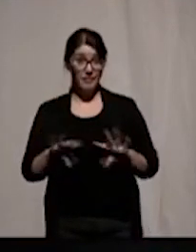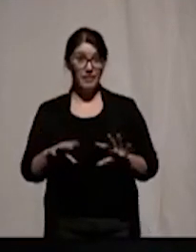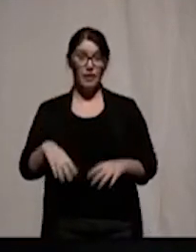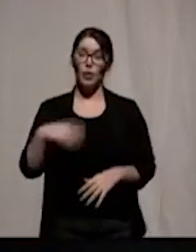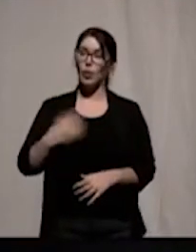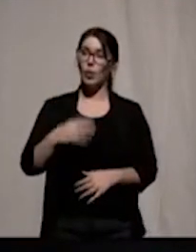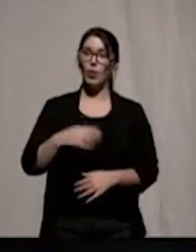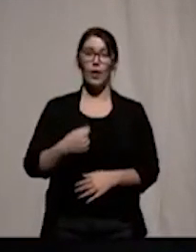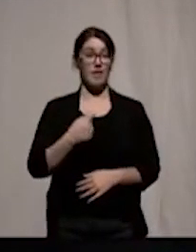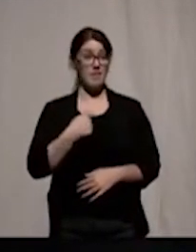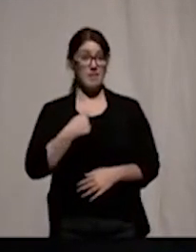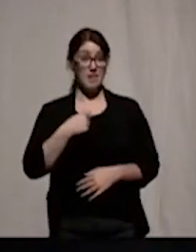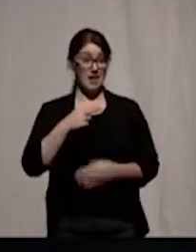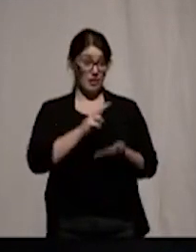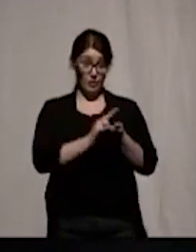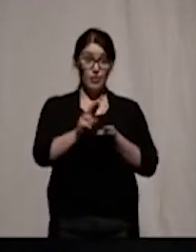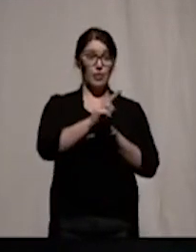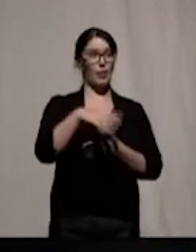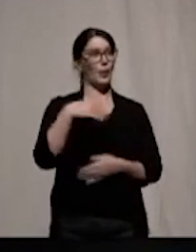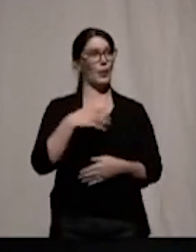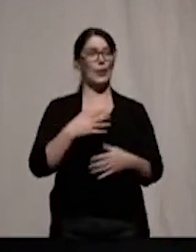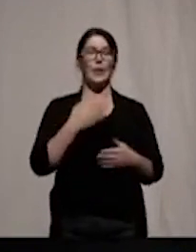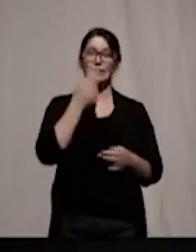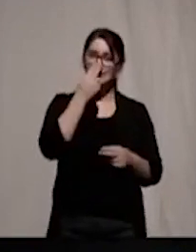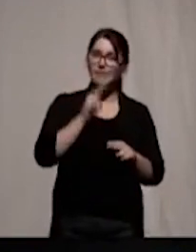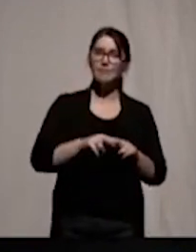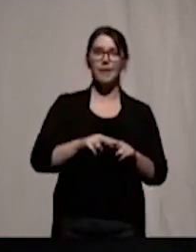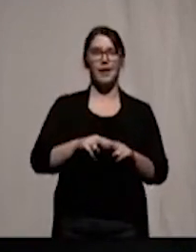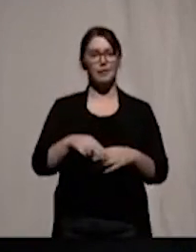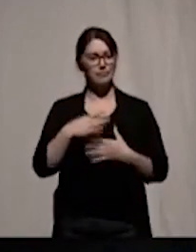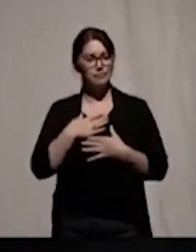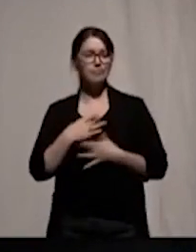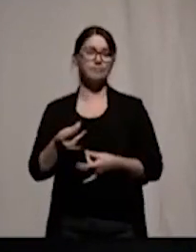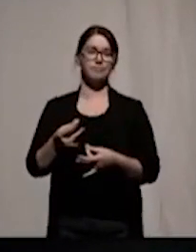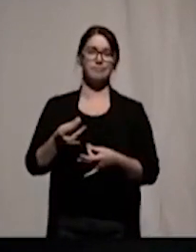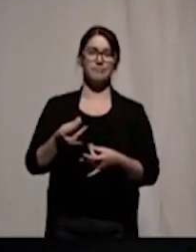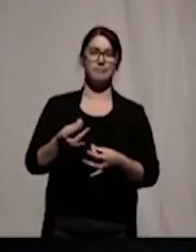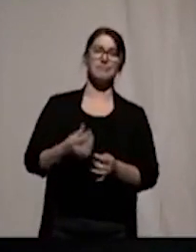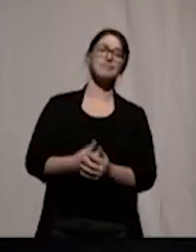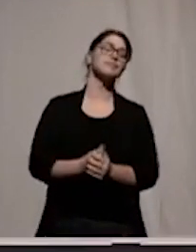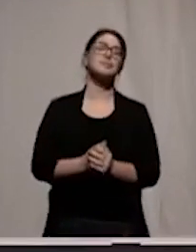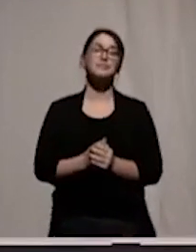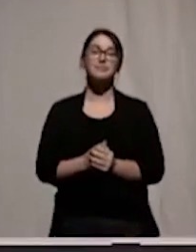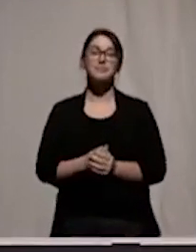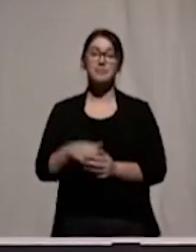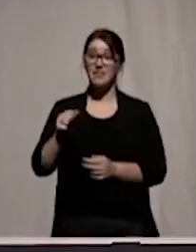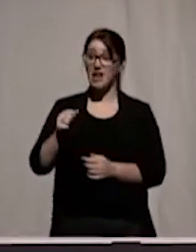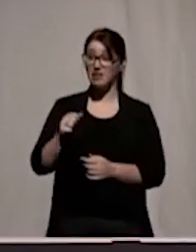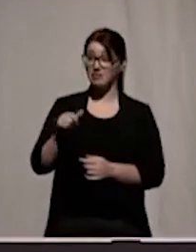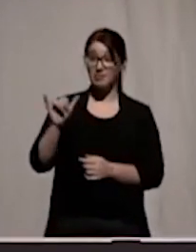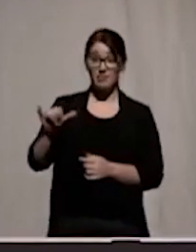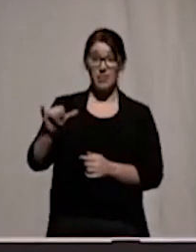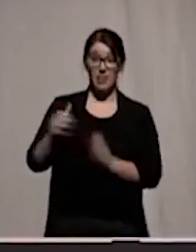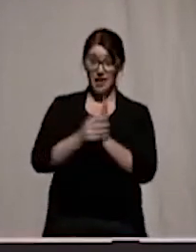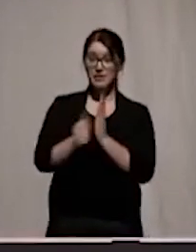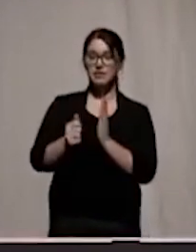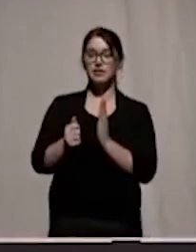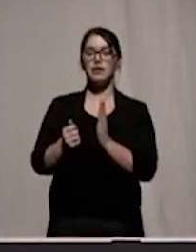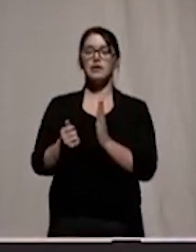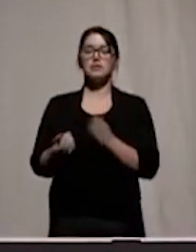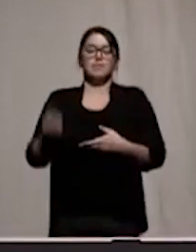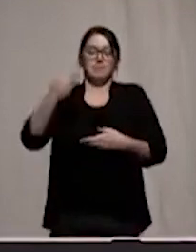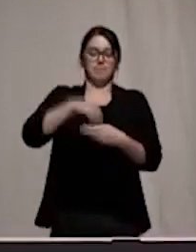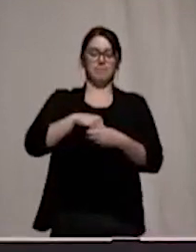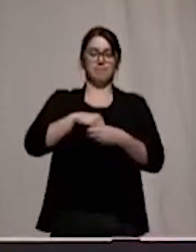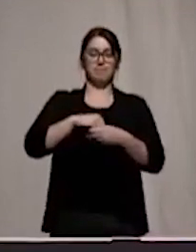awesome. It's fun, but it was very interesting. And you know what? Use that improv skill with your own writing. Like, pretend that the